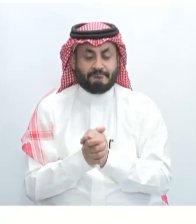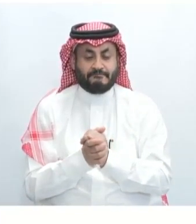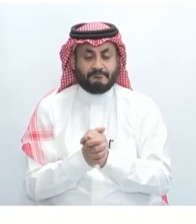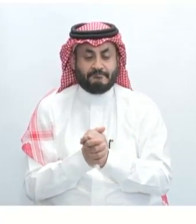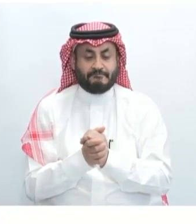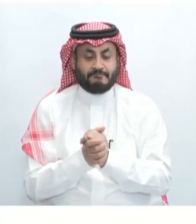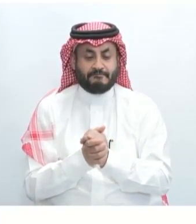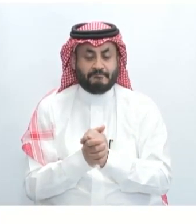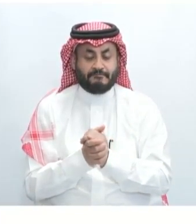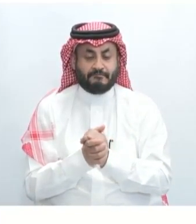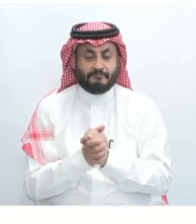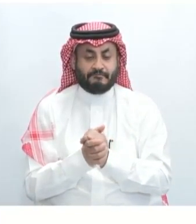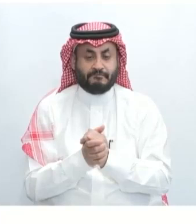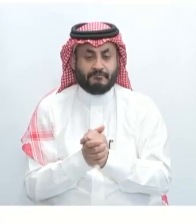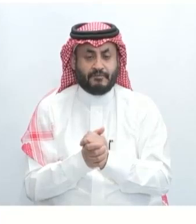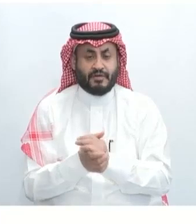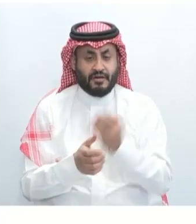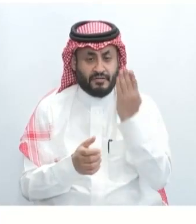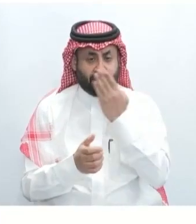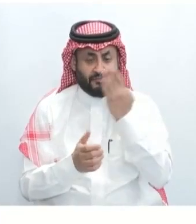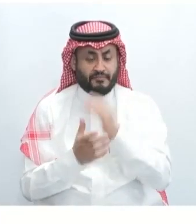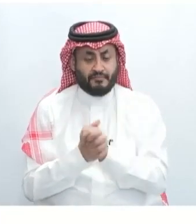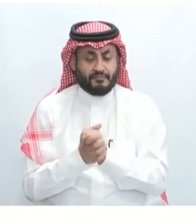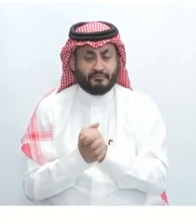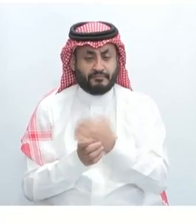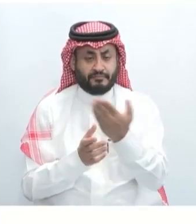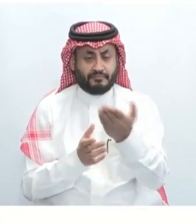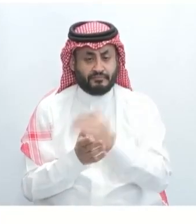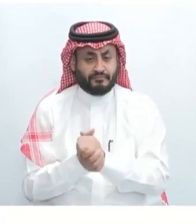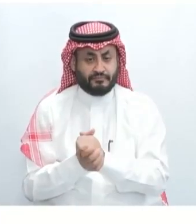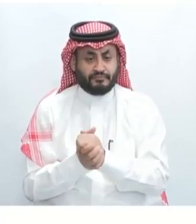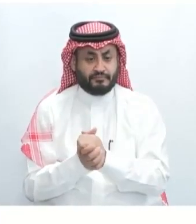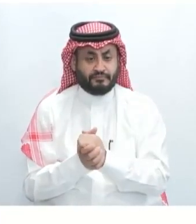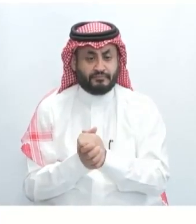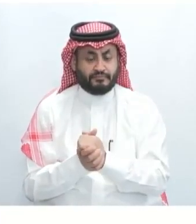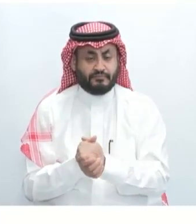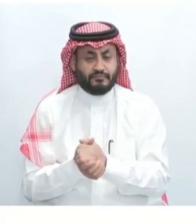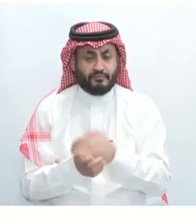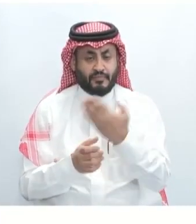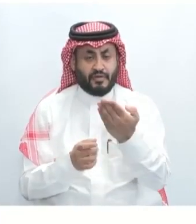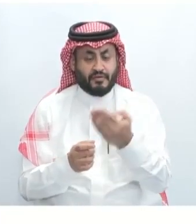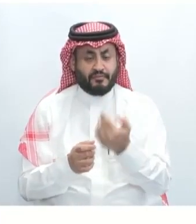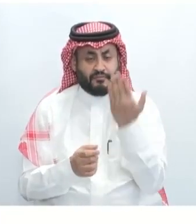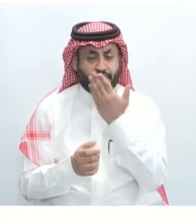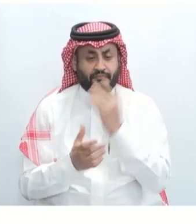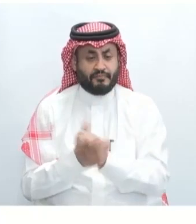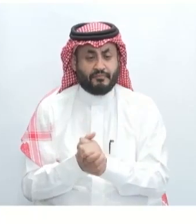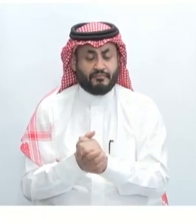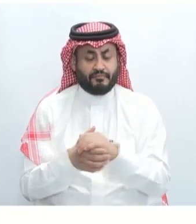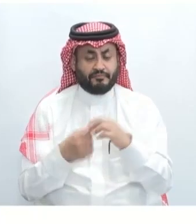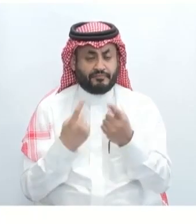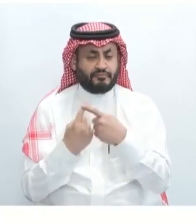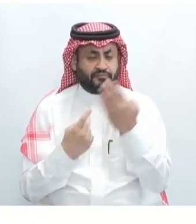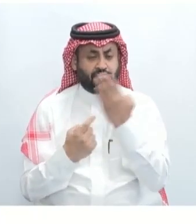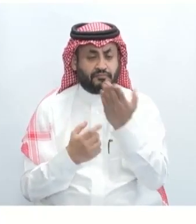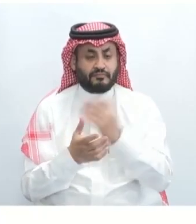You're right. Okay, now can you read it? Yes, let's practice. So the first sentence here, can you